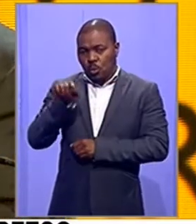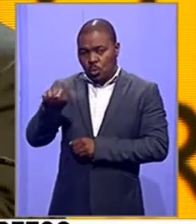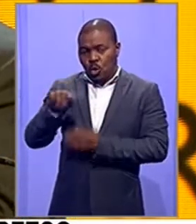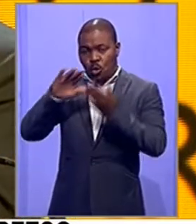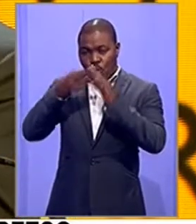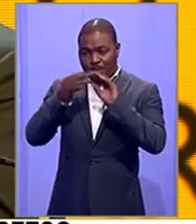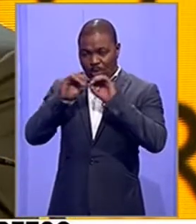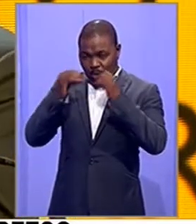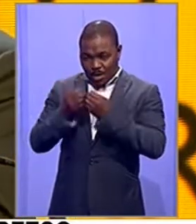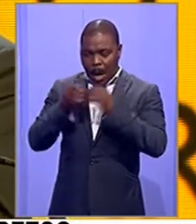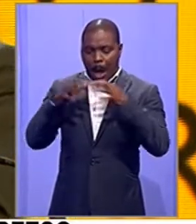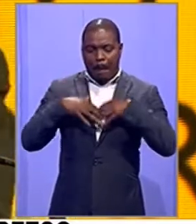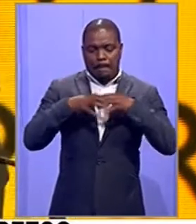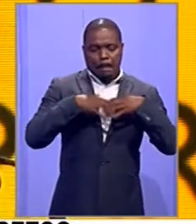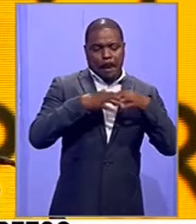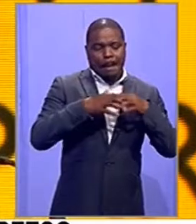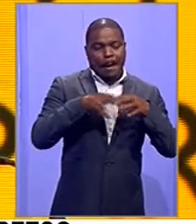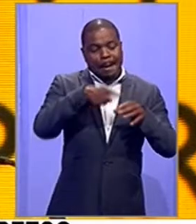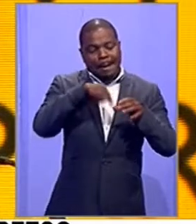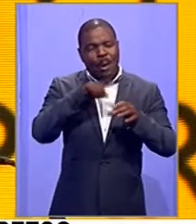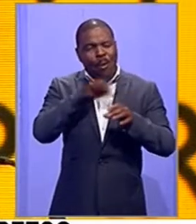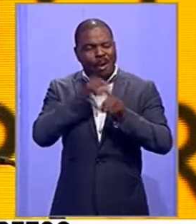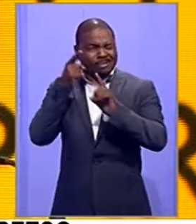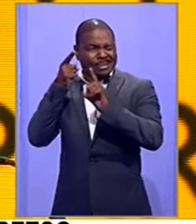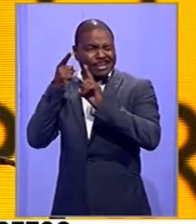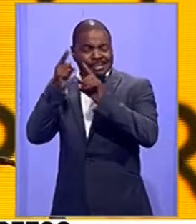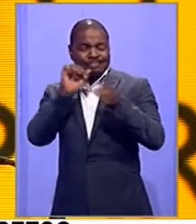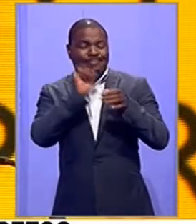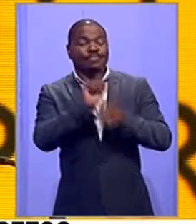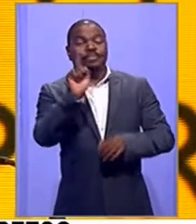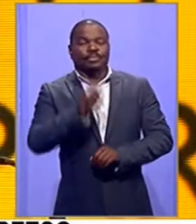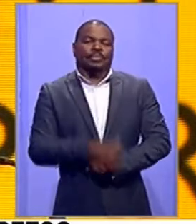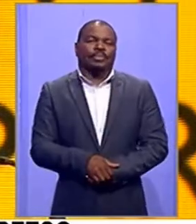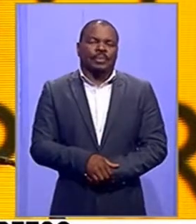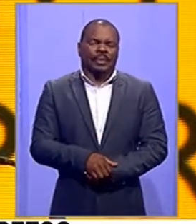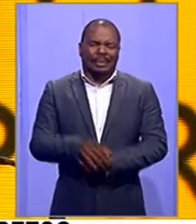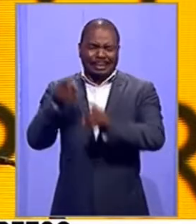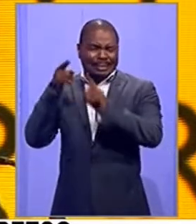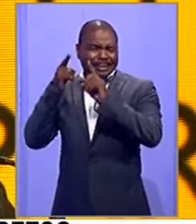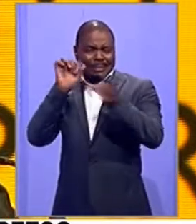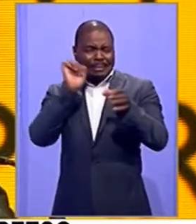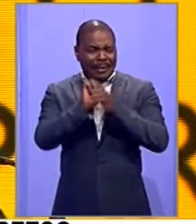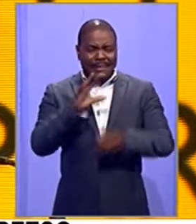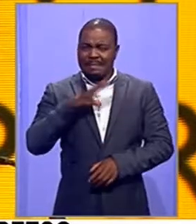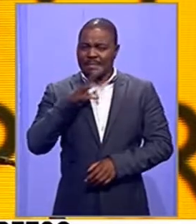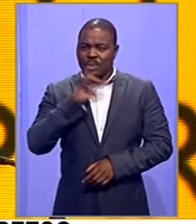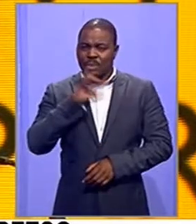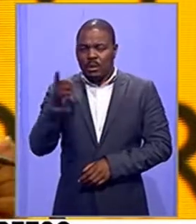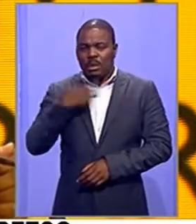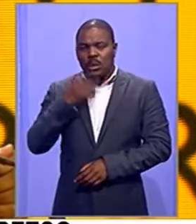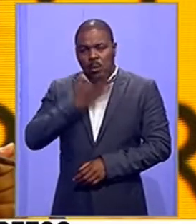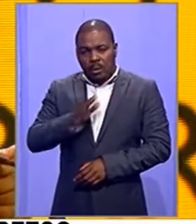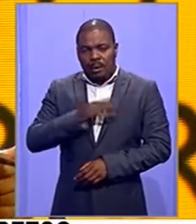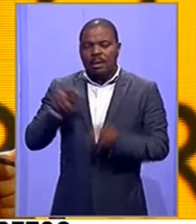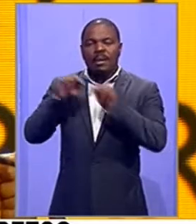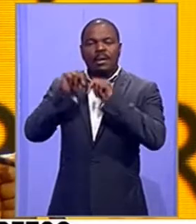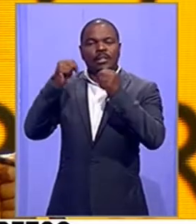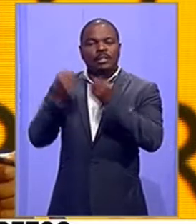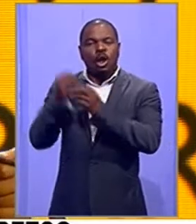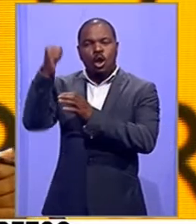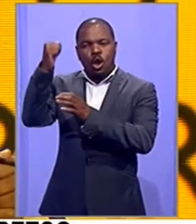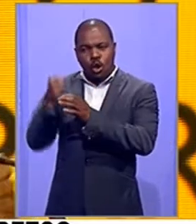organizations were set up with the sole purpose to loot the National Lotteries